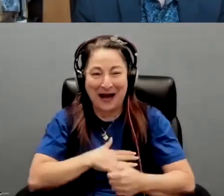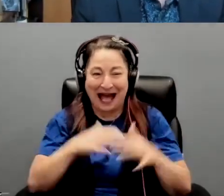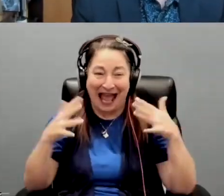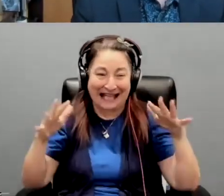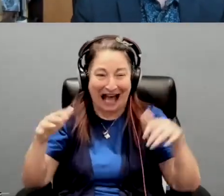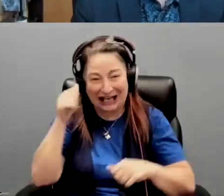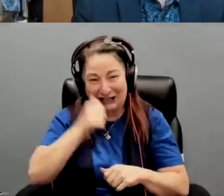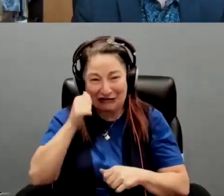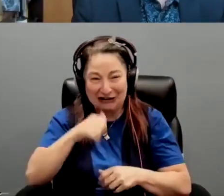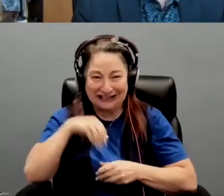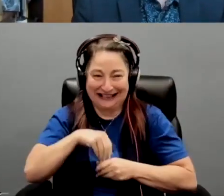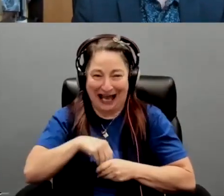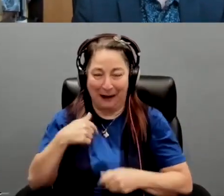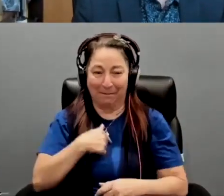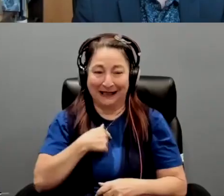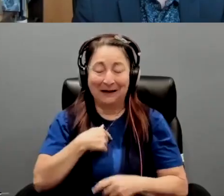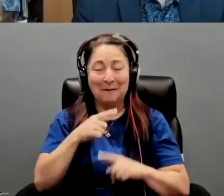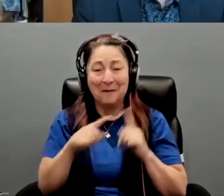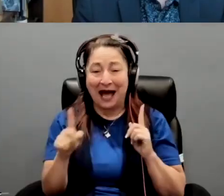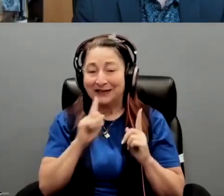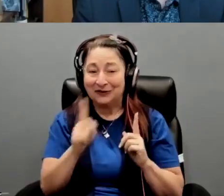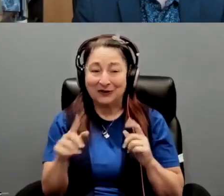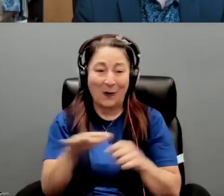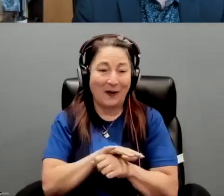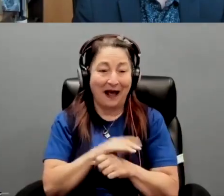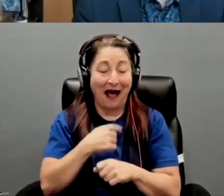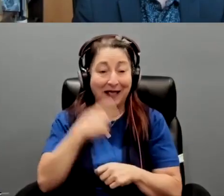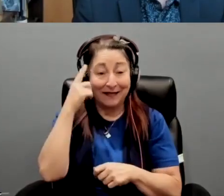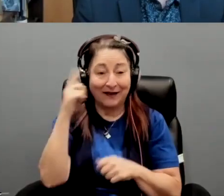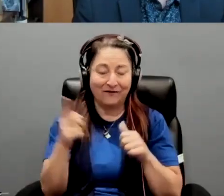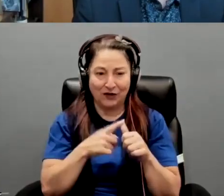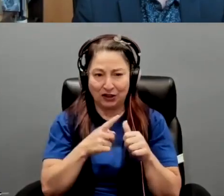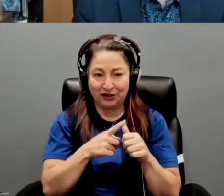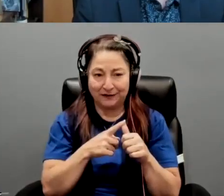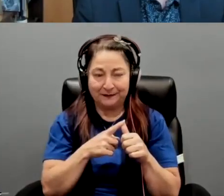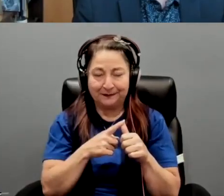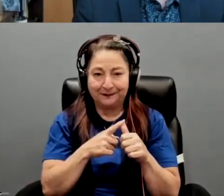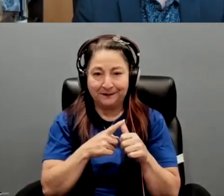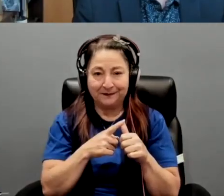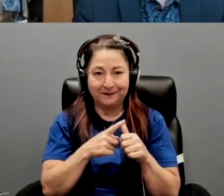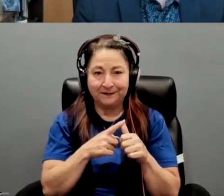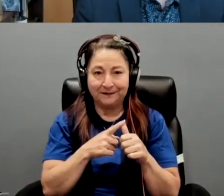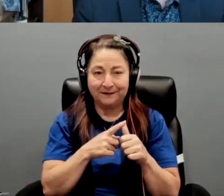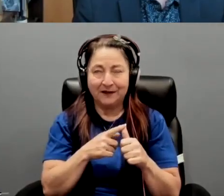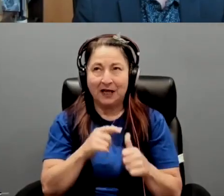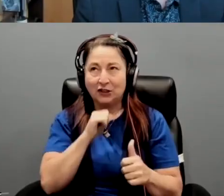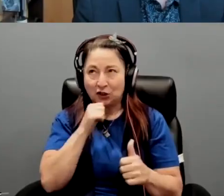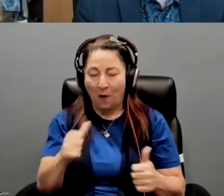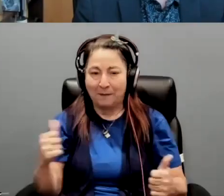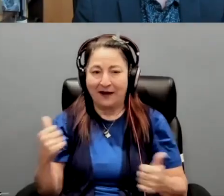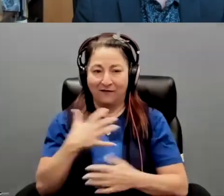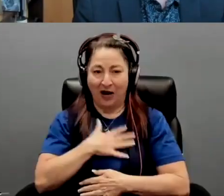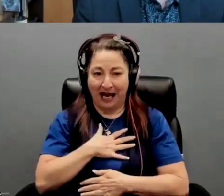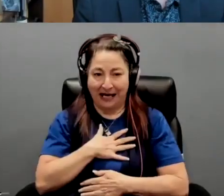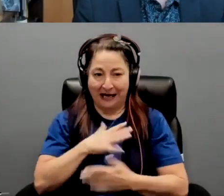But totally, I think one, not being afraid and getting better at not